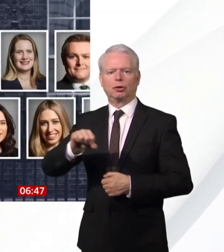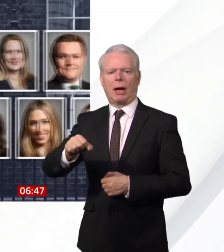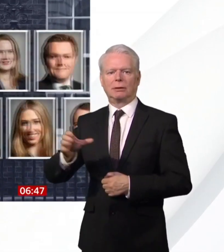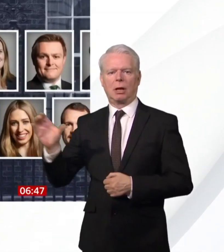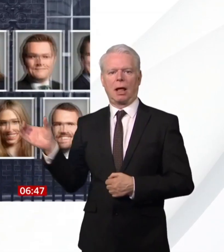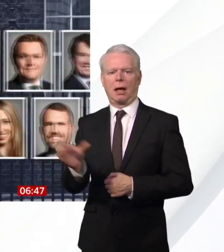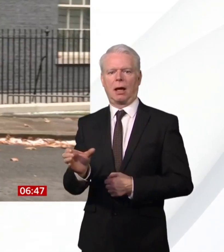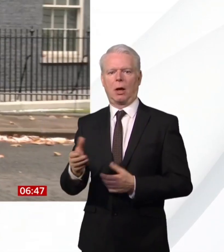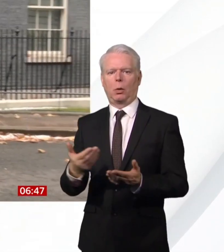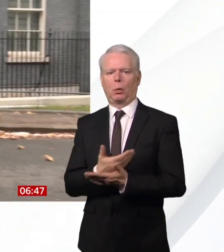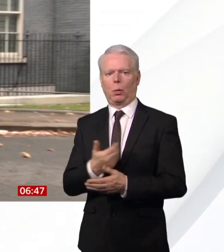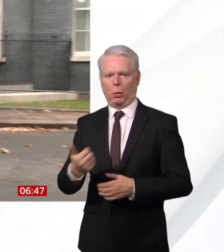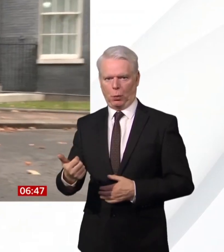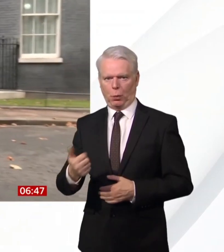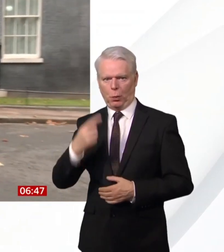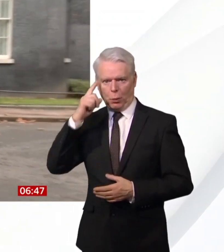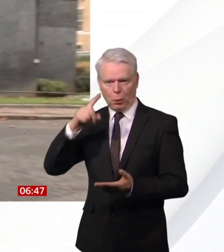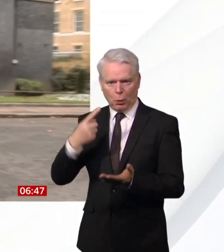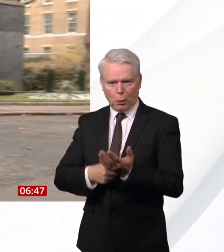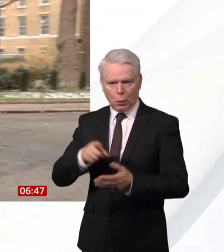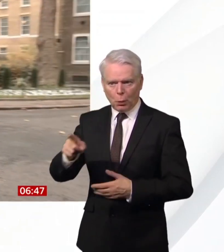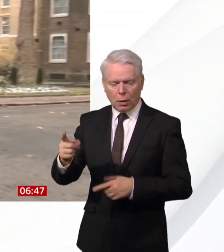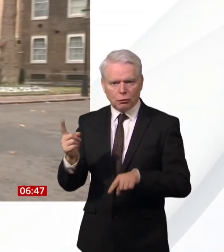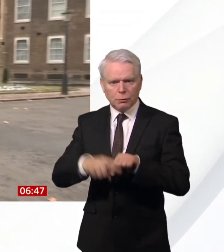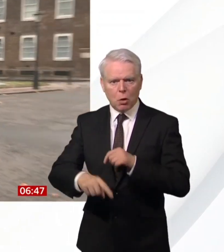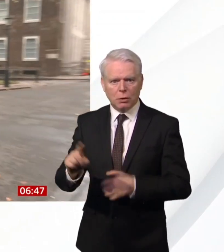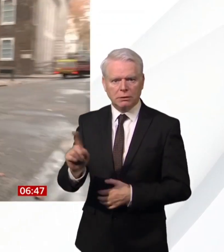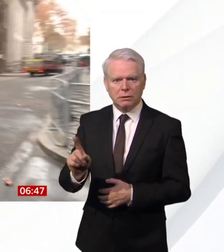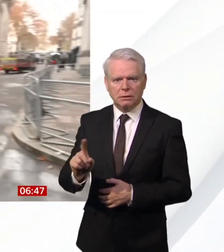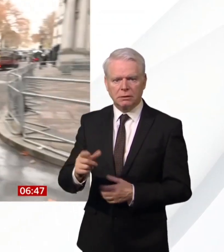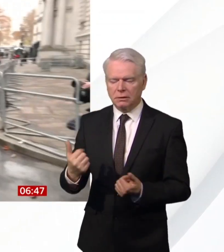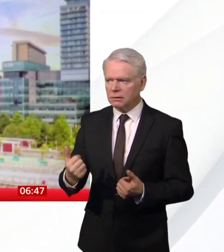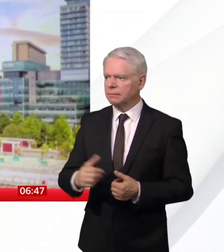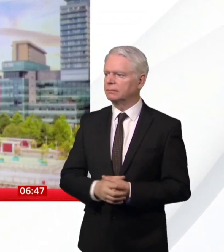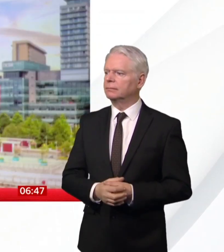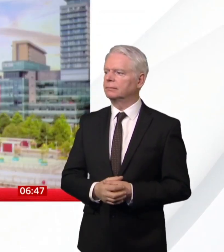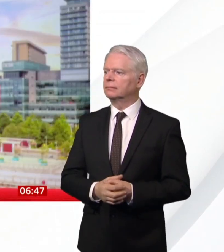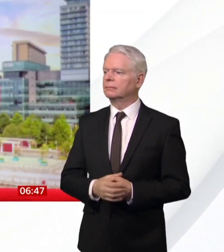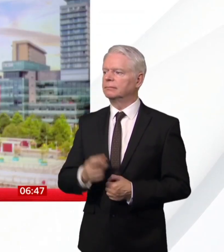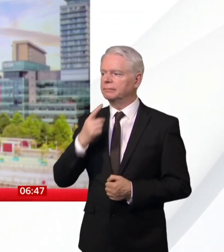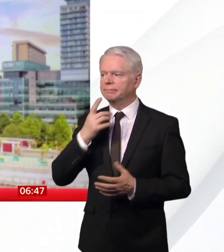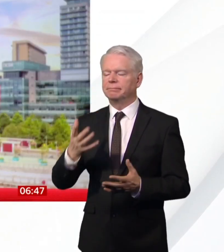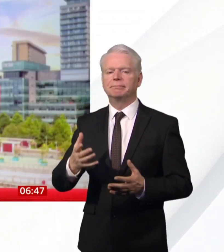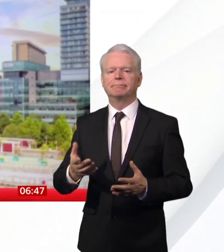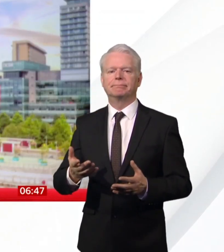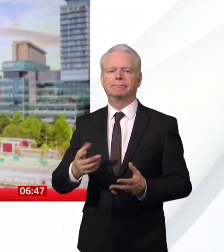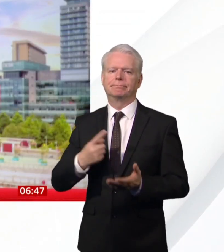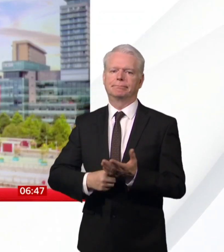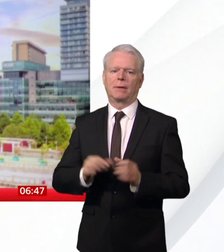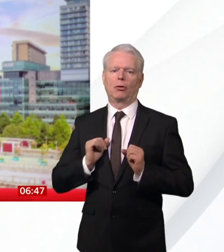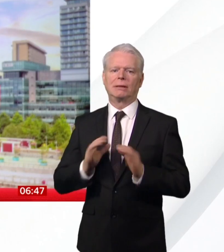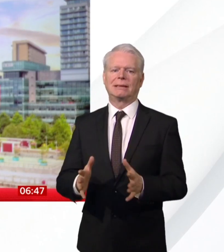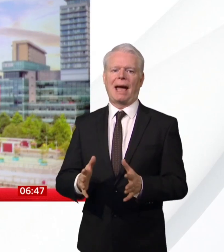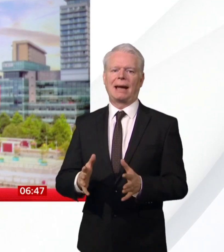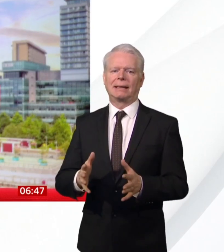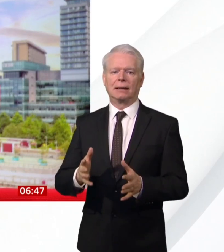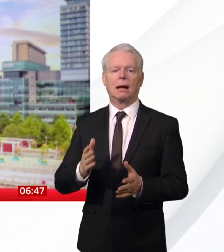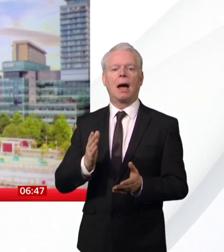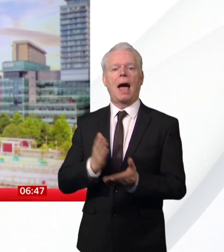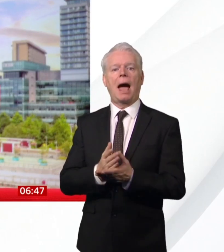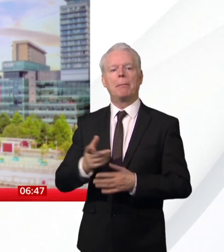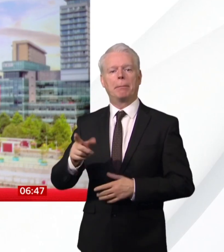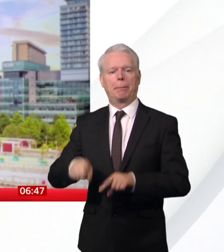droves. He sacked Michael Gove, calling him a snake. We are at 51